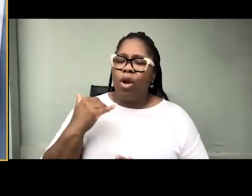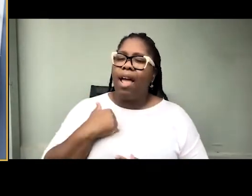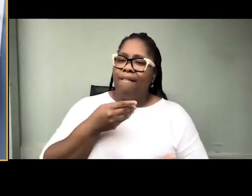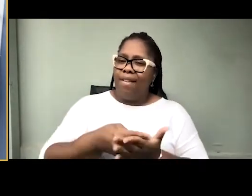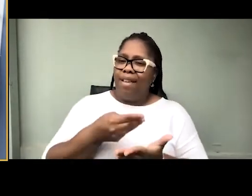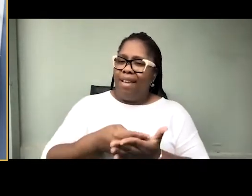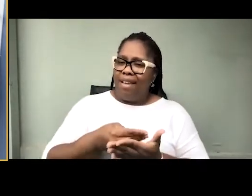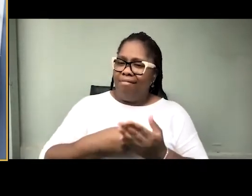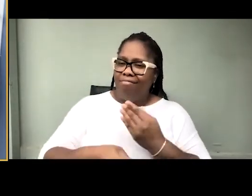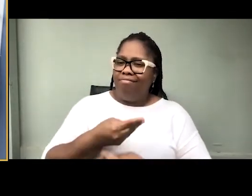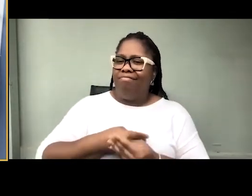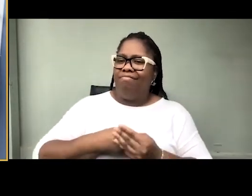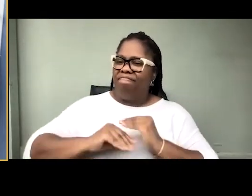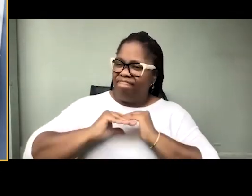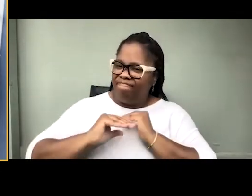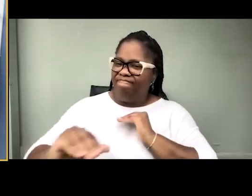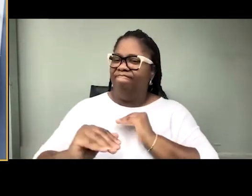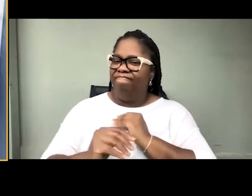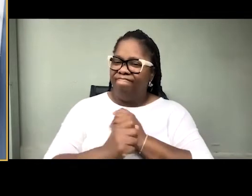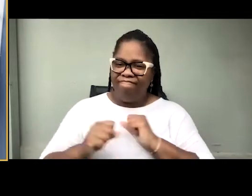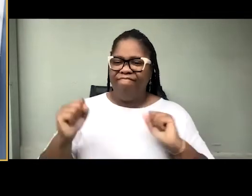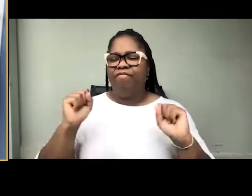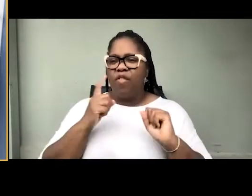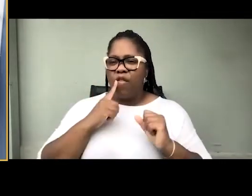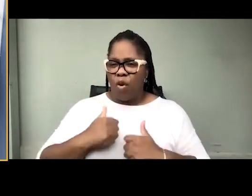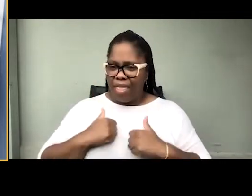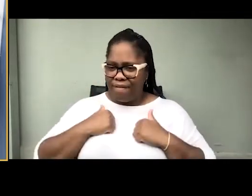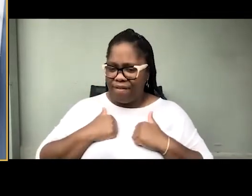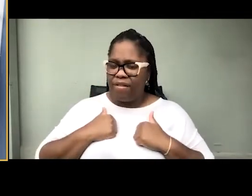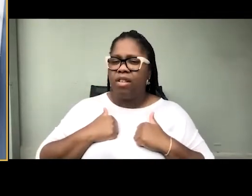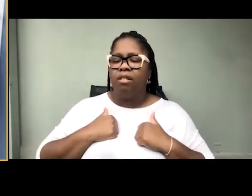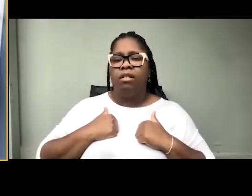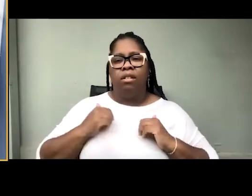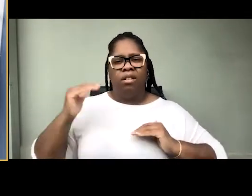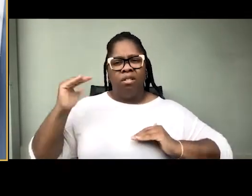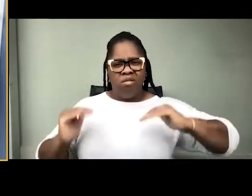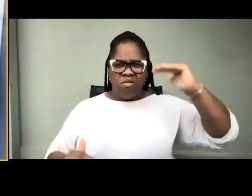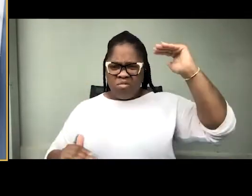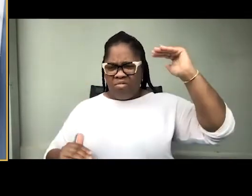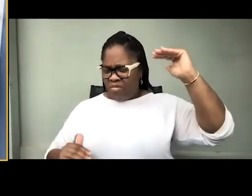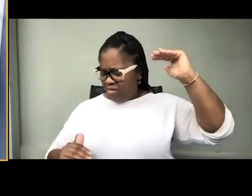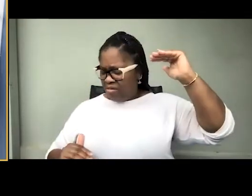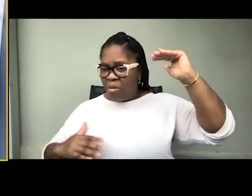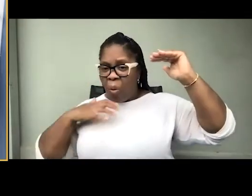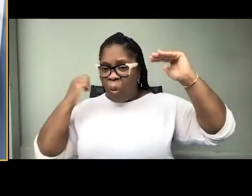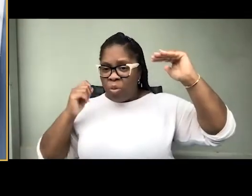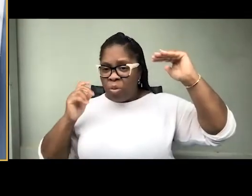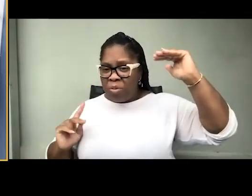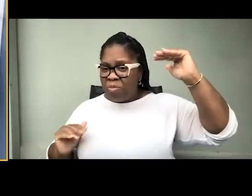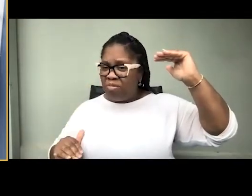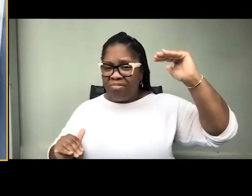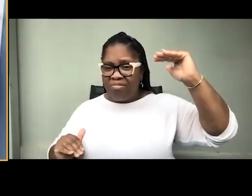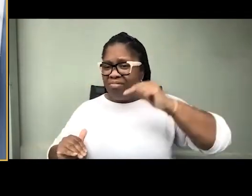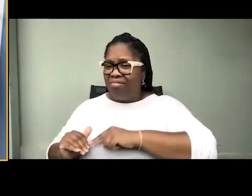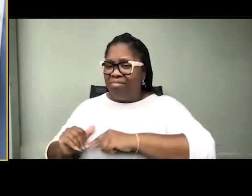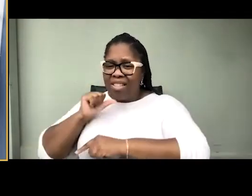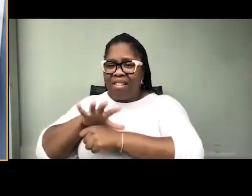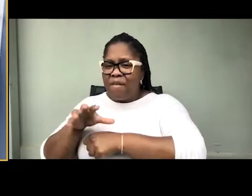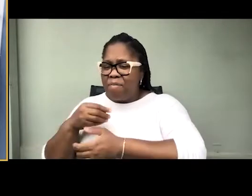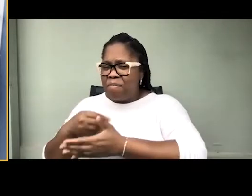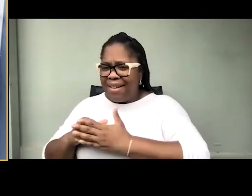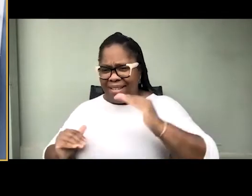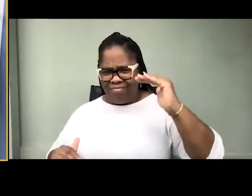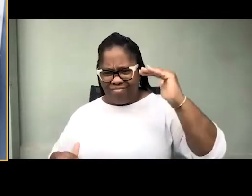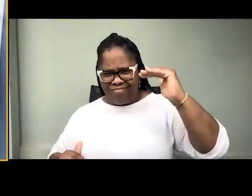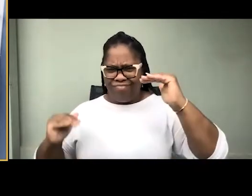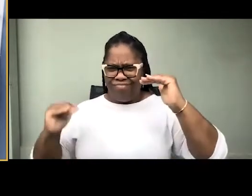as long as we live. And our target is to close the equity gap in and increase elder economic sufficiency. Strategies